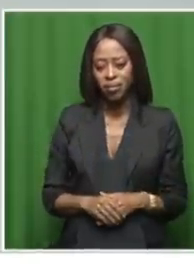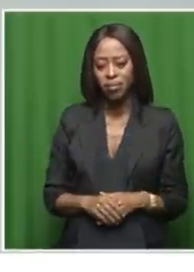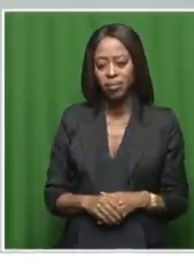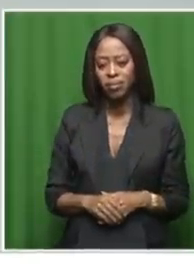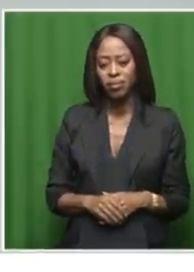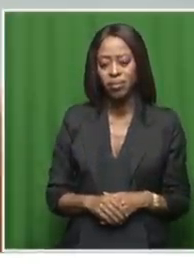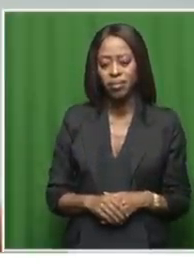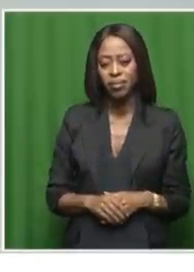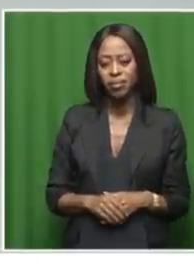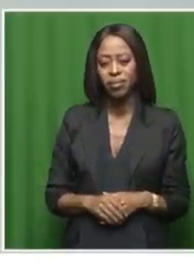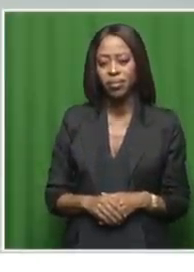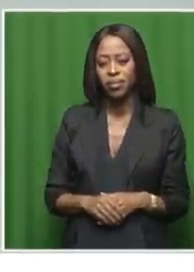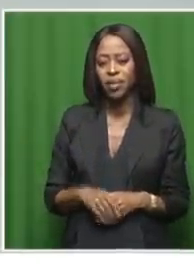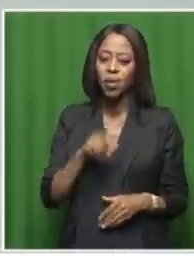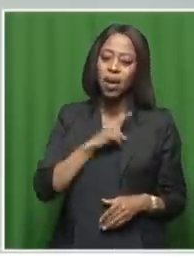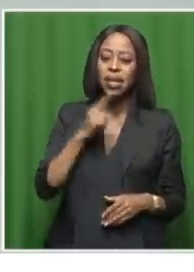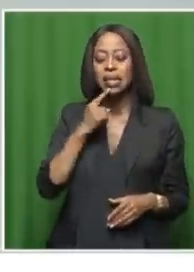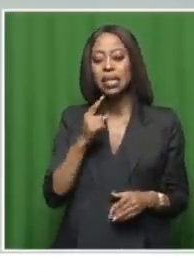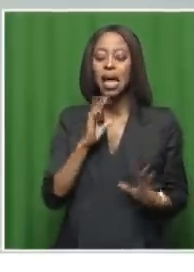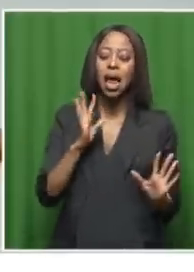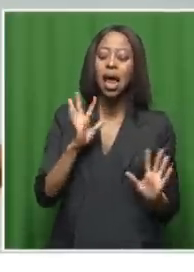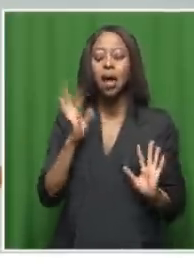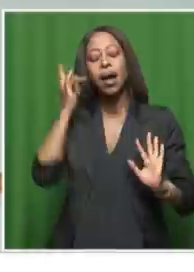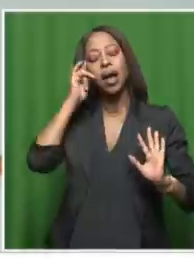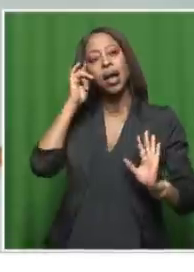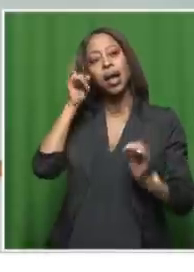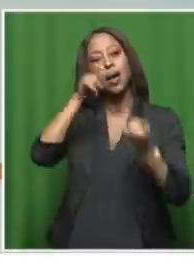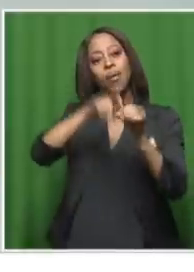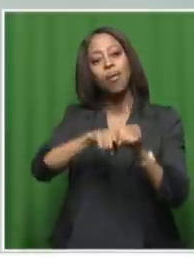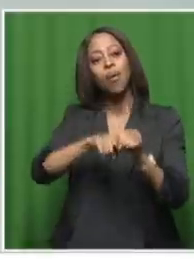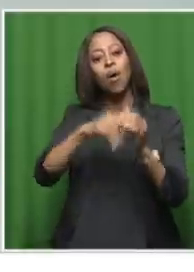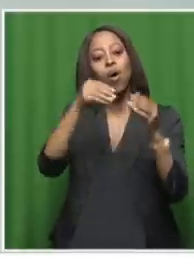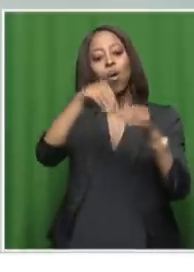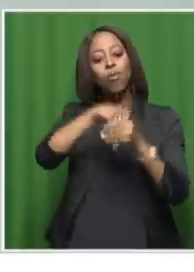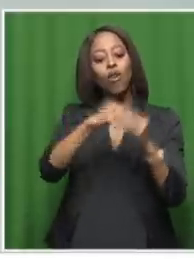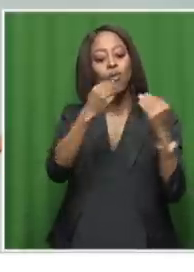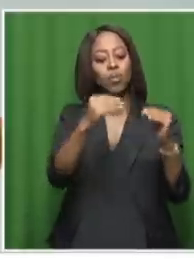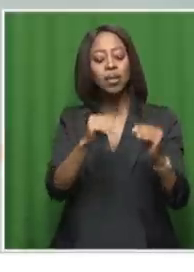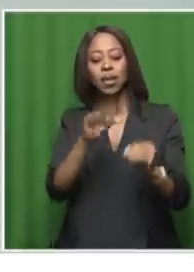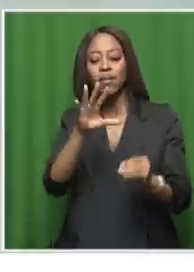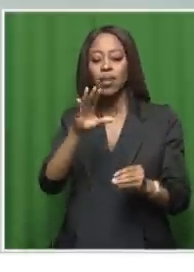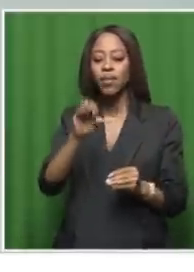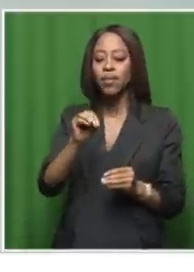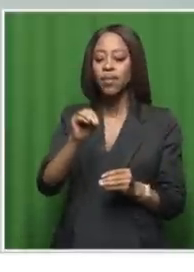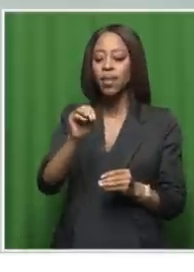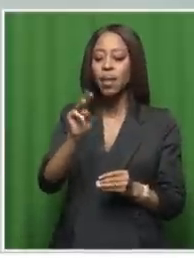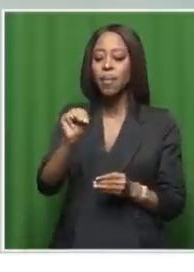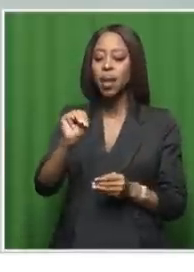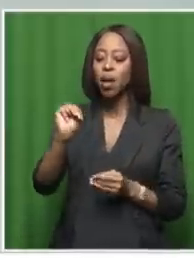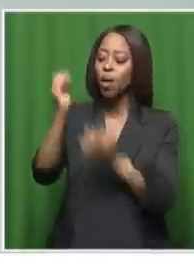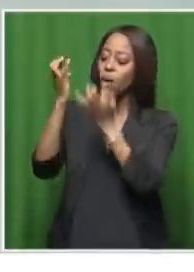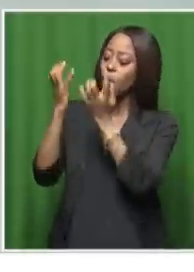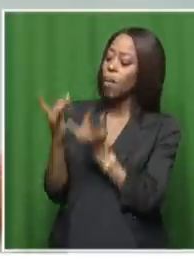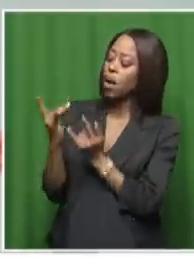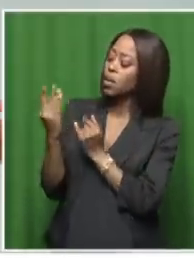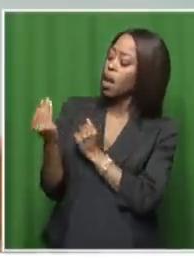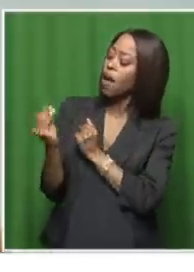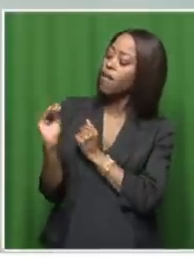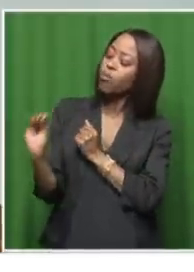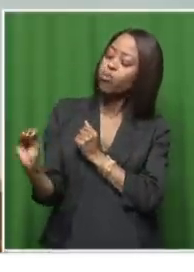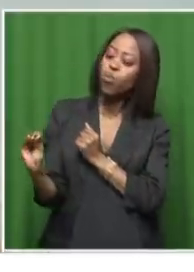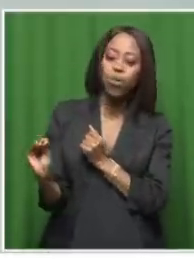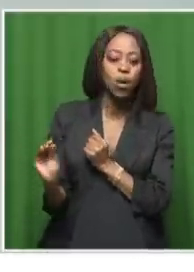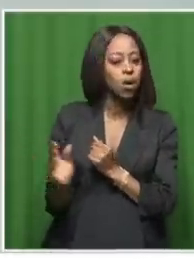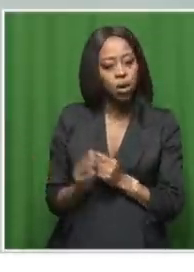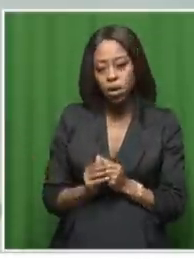It's not like as they think about getting into business, they already have a 50 million rands that is bank balance in their areas, which is